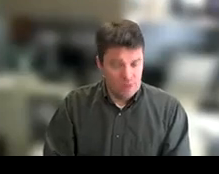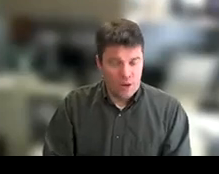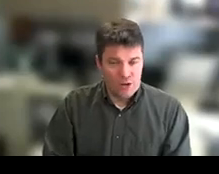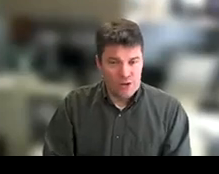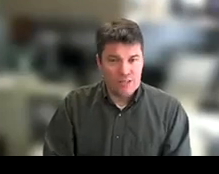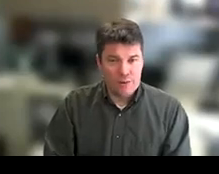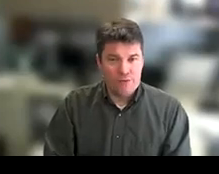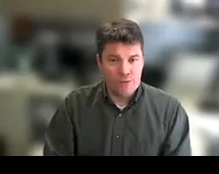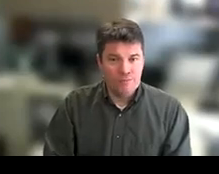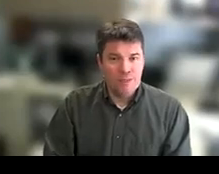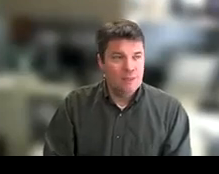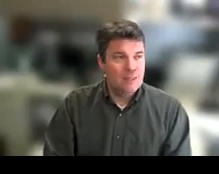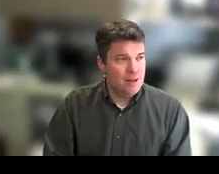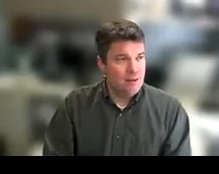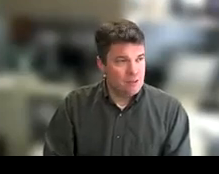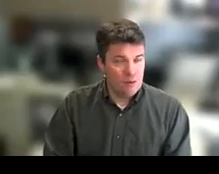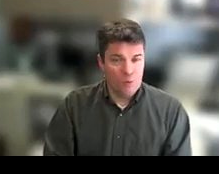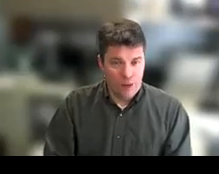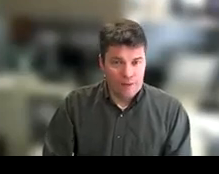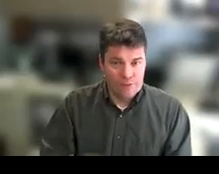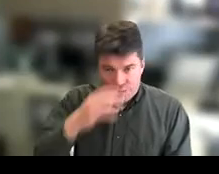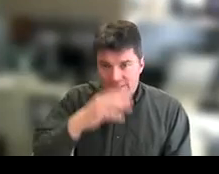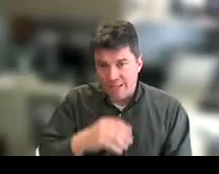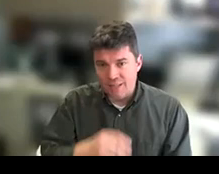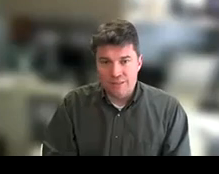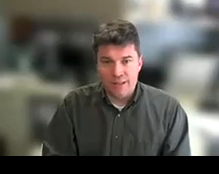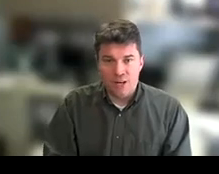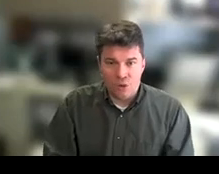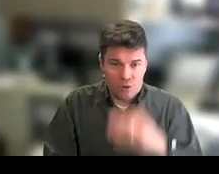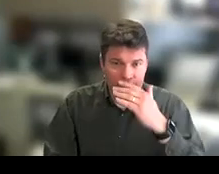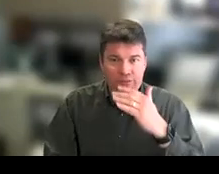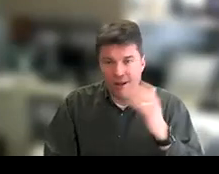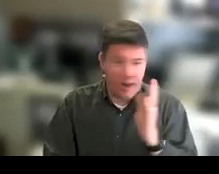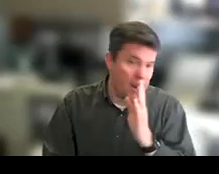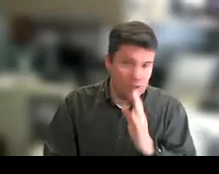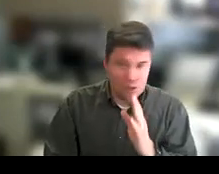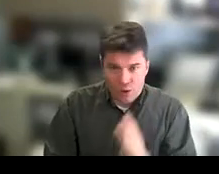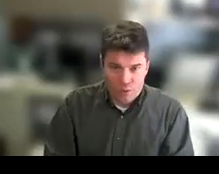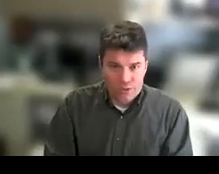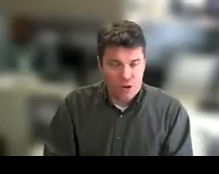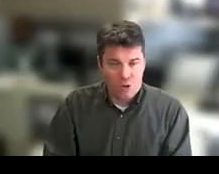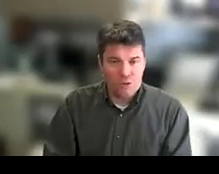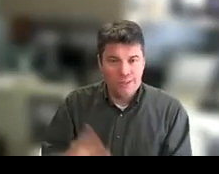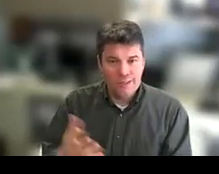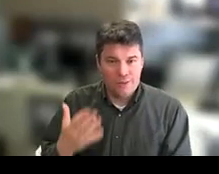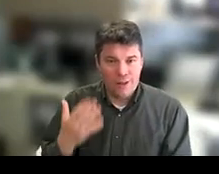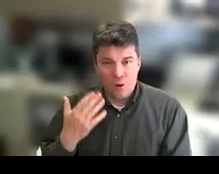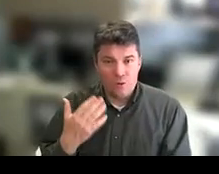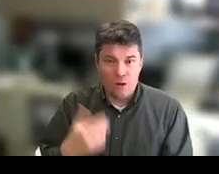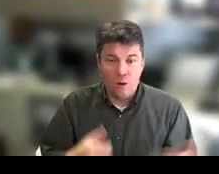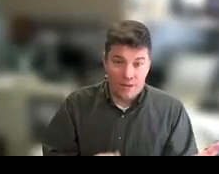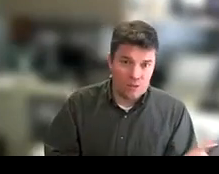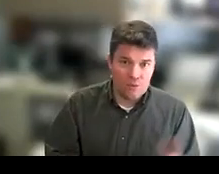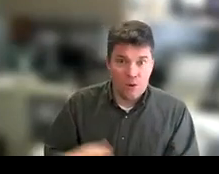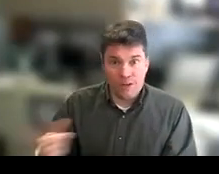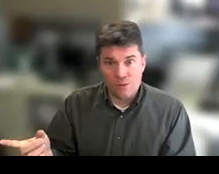sound location is coming from. Even some will have certain signals they do, lifting of the hand or poking with the nose, to then